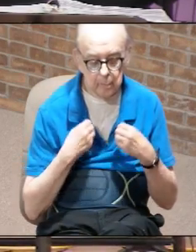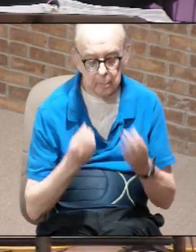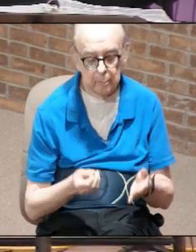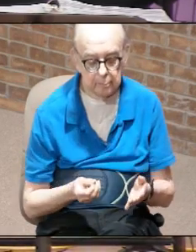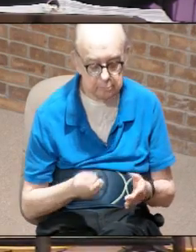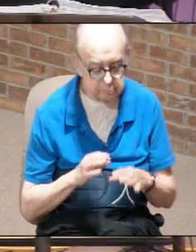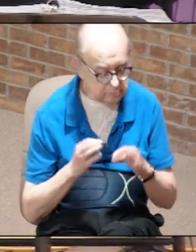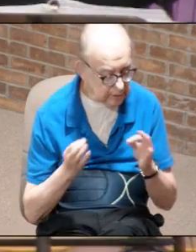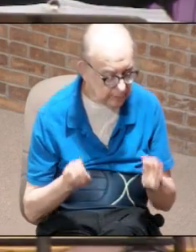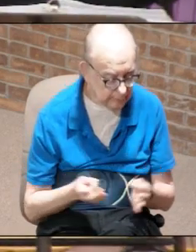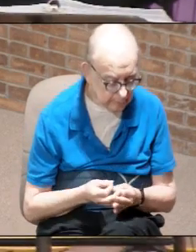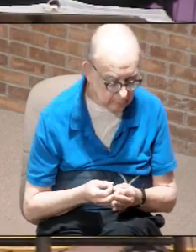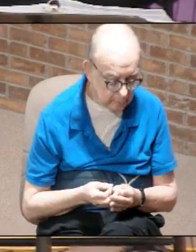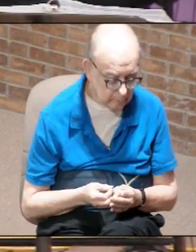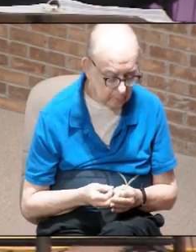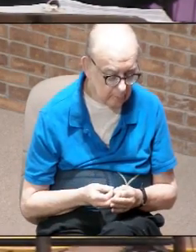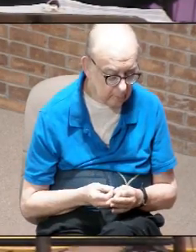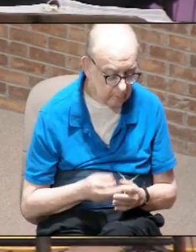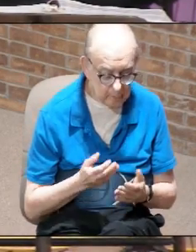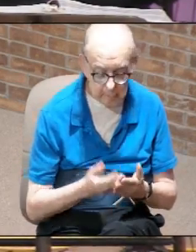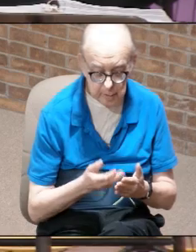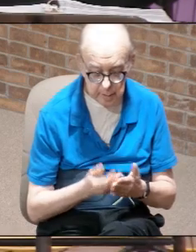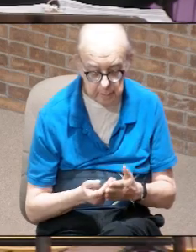my family X amount of money.